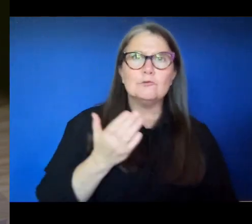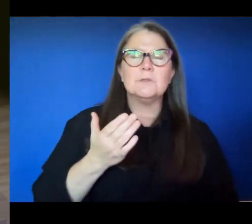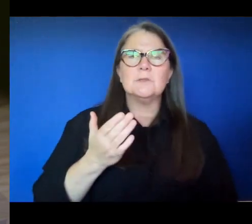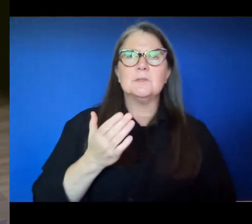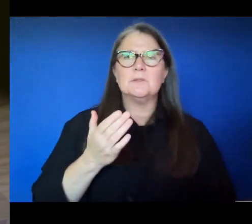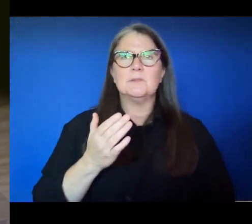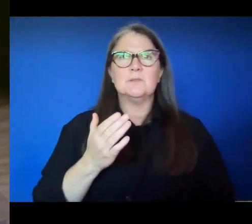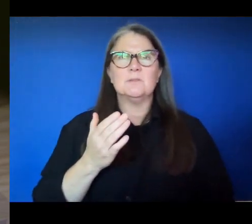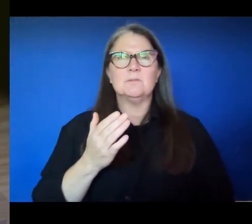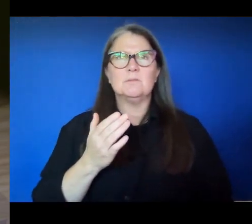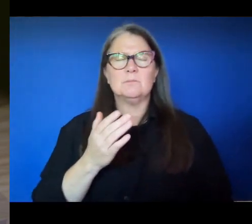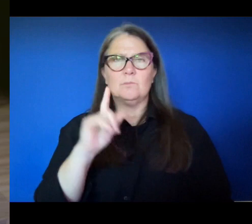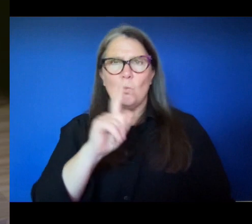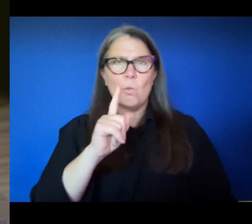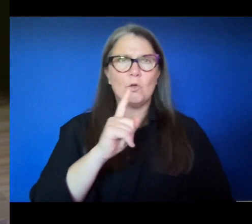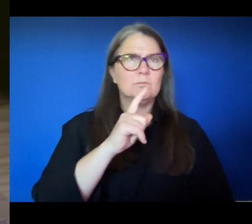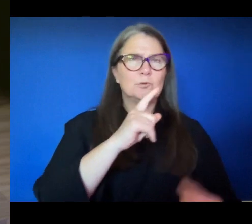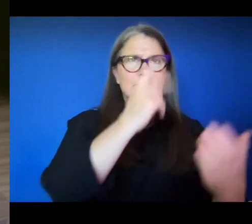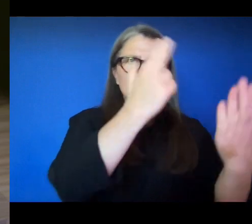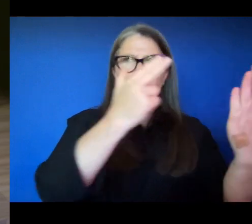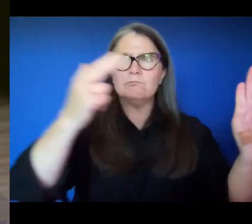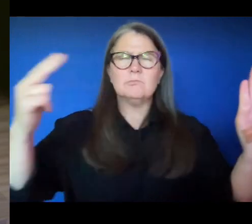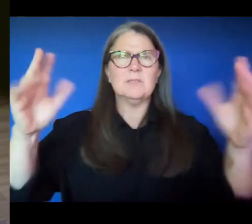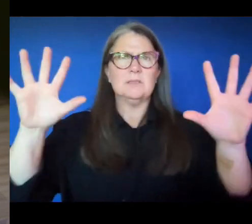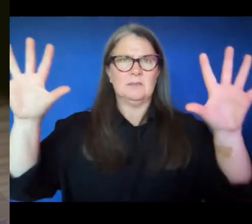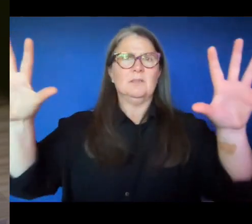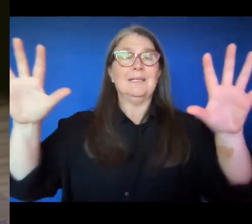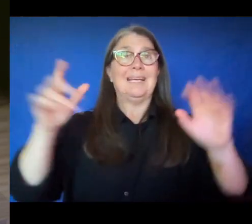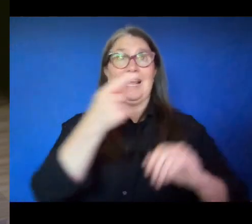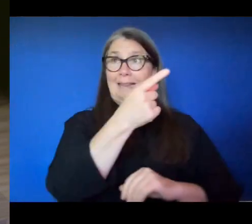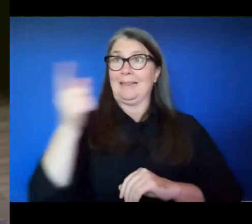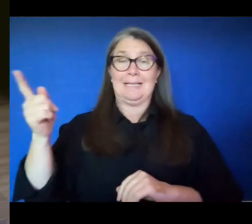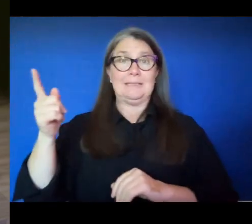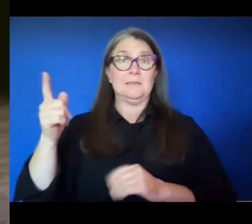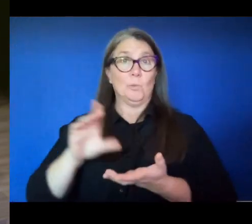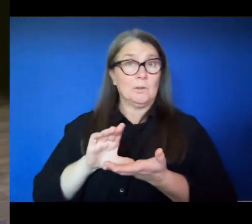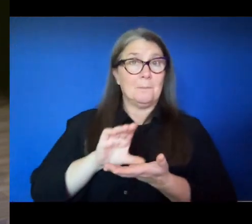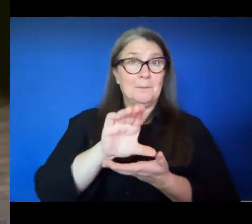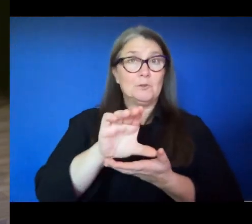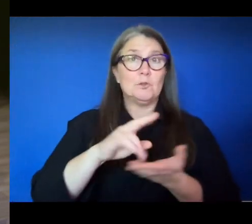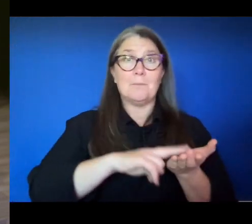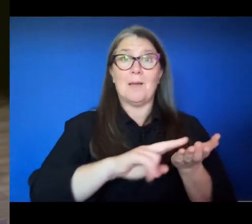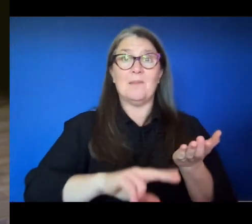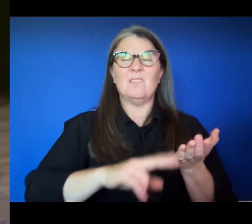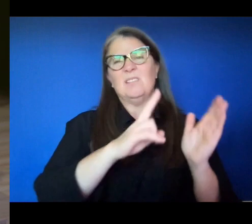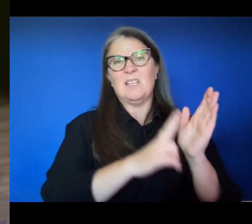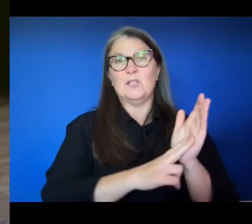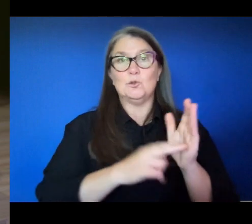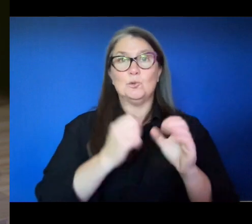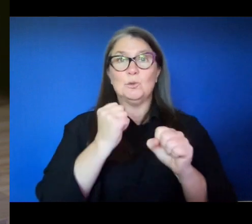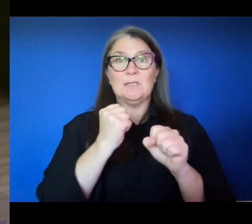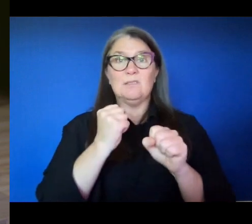and yet these works were commissioned by the National Gallery, and I'm keen to hear your